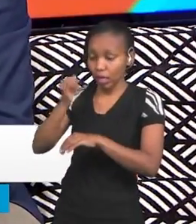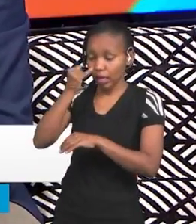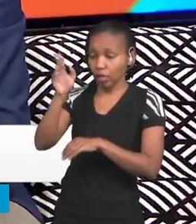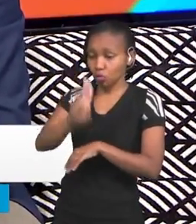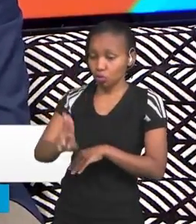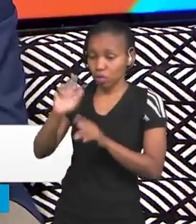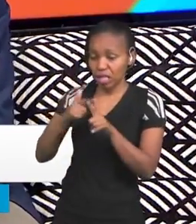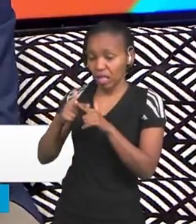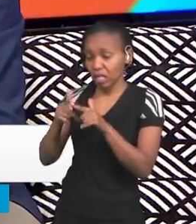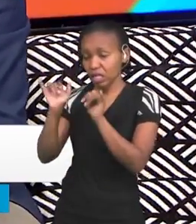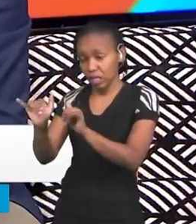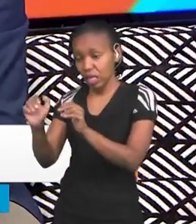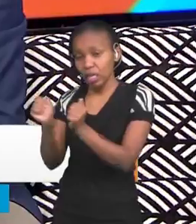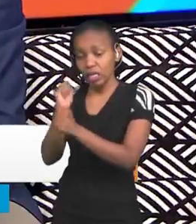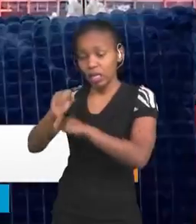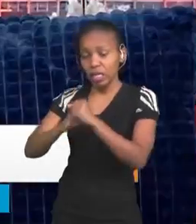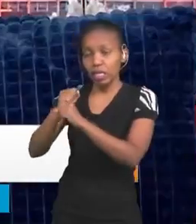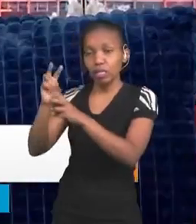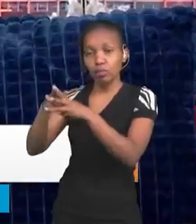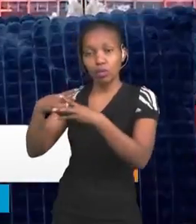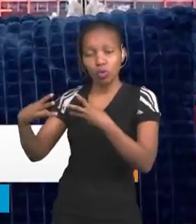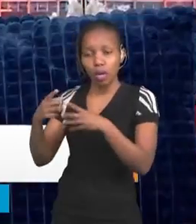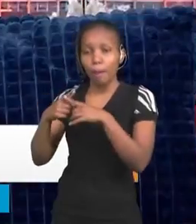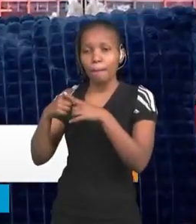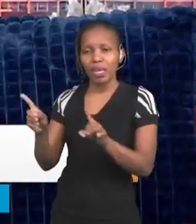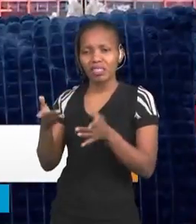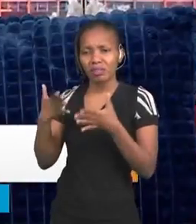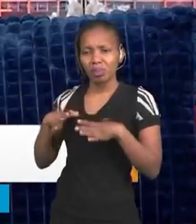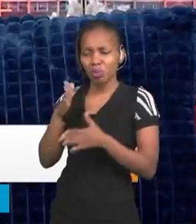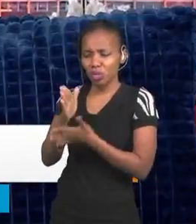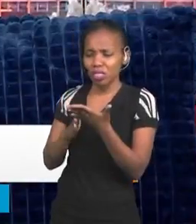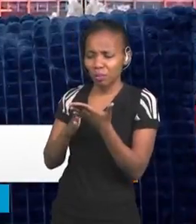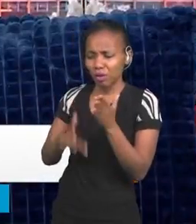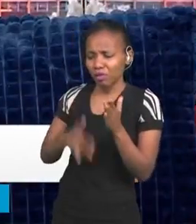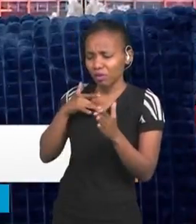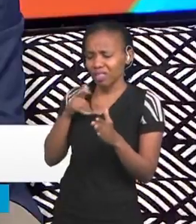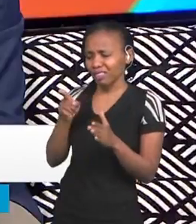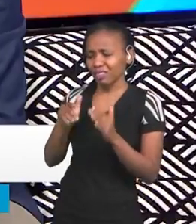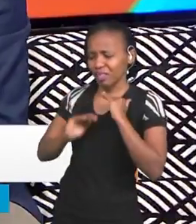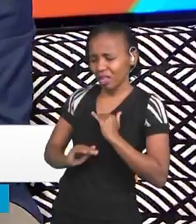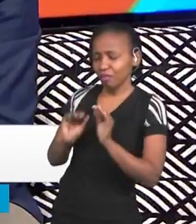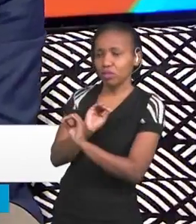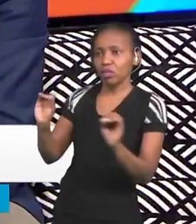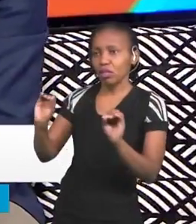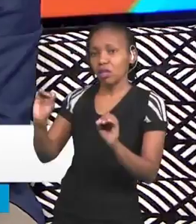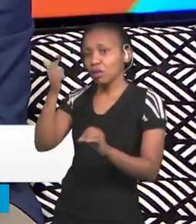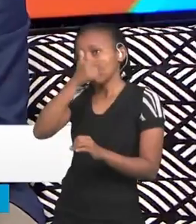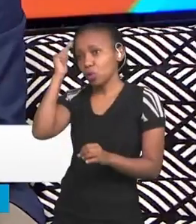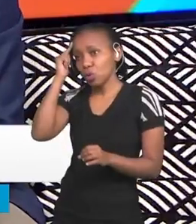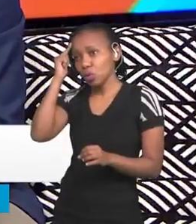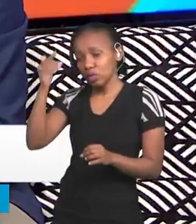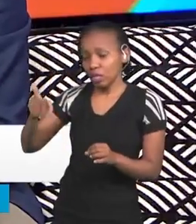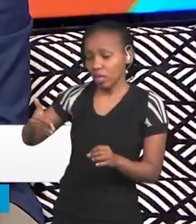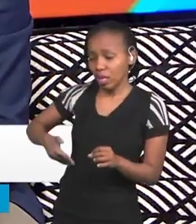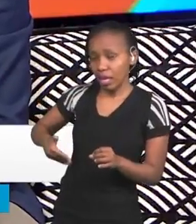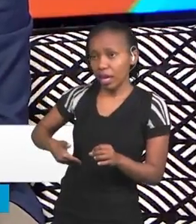mm-hmm. found in this 10 years in, but there's some people who feel like it's still not enough because that young boy will be found with one